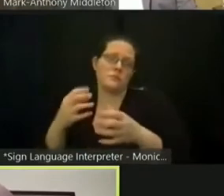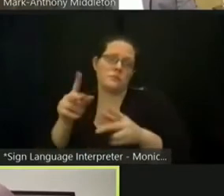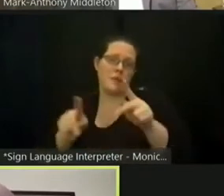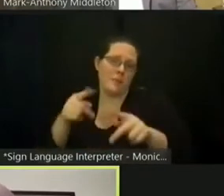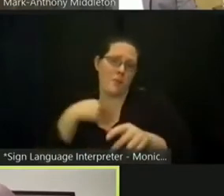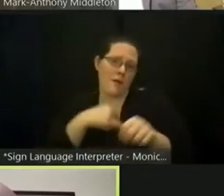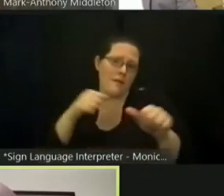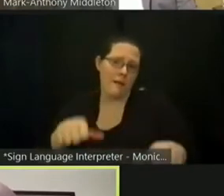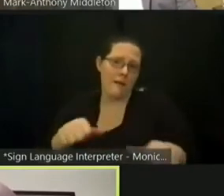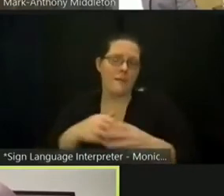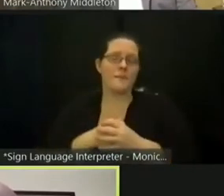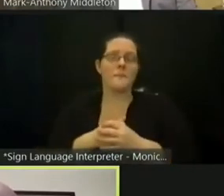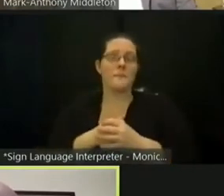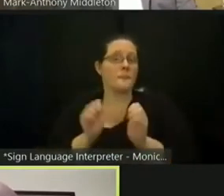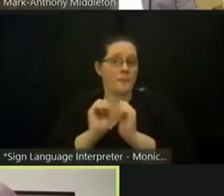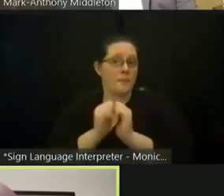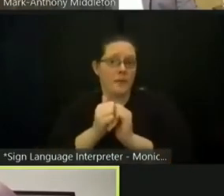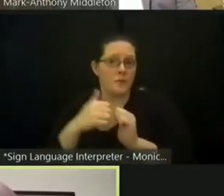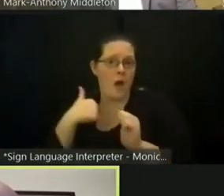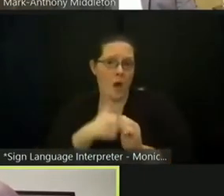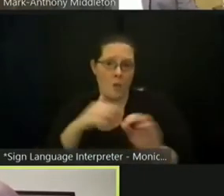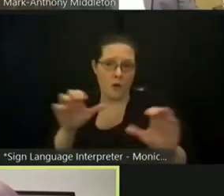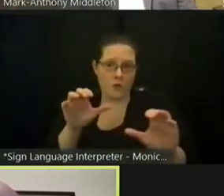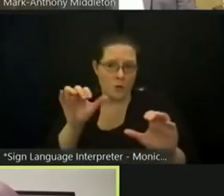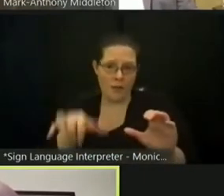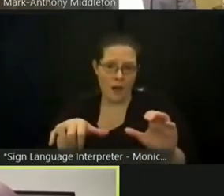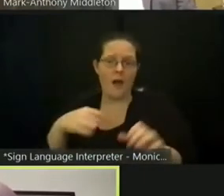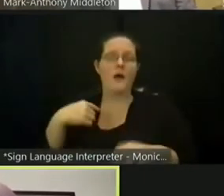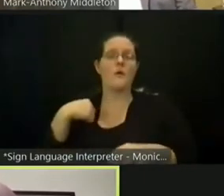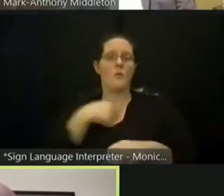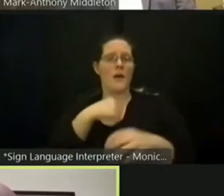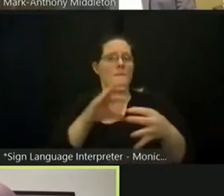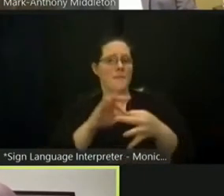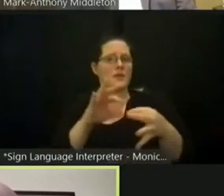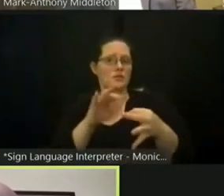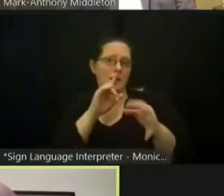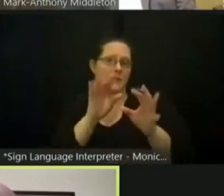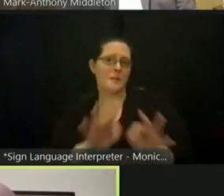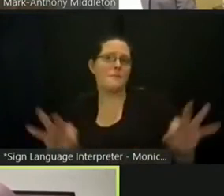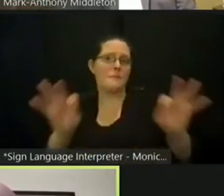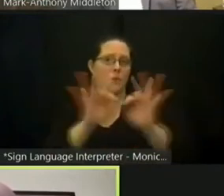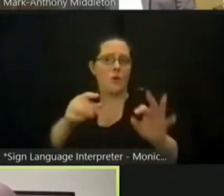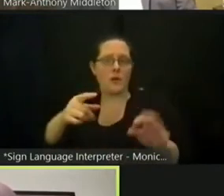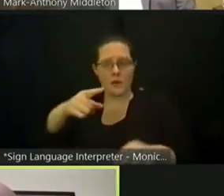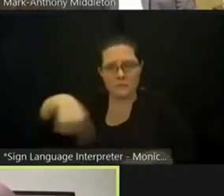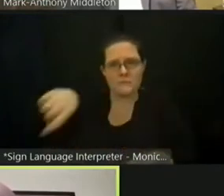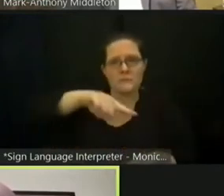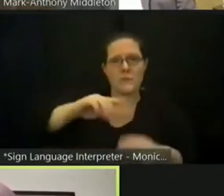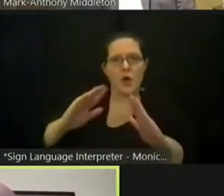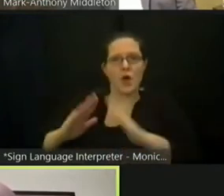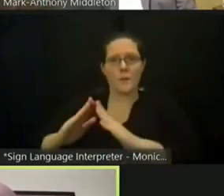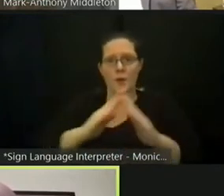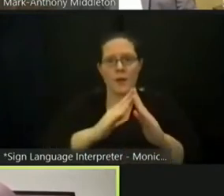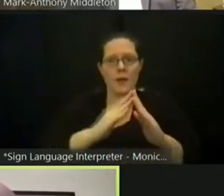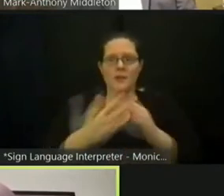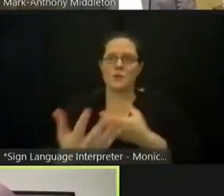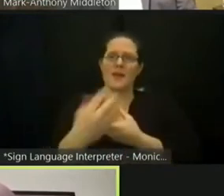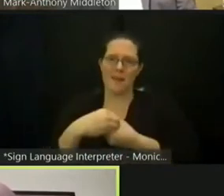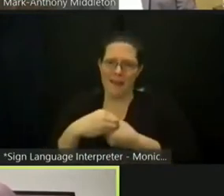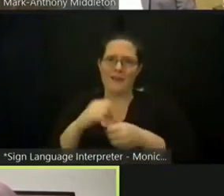was mentioned earlier, that is important for us as a community to engage in Section